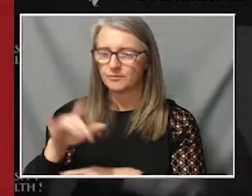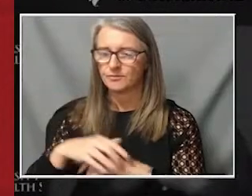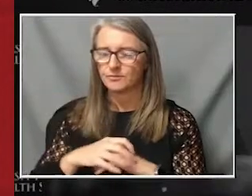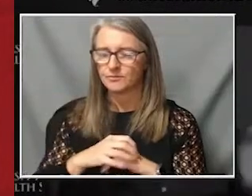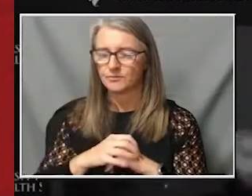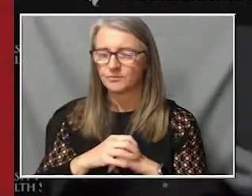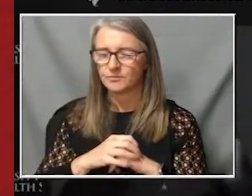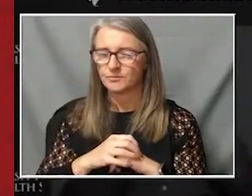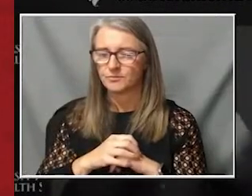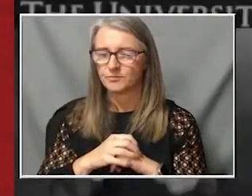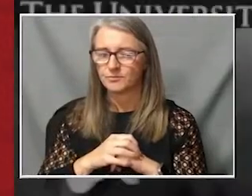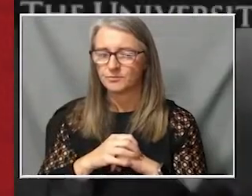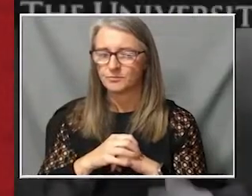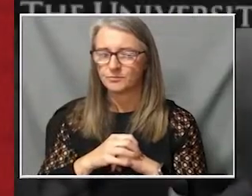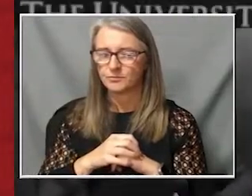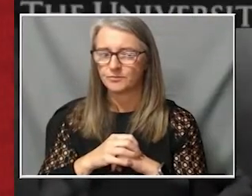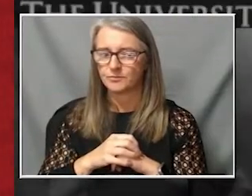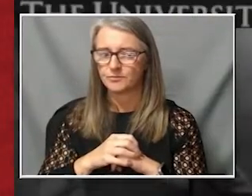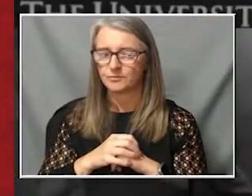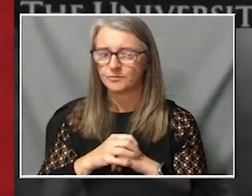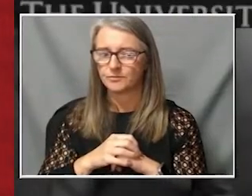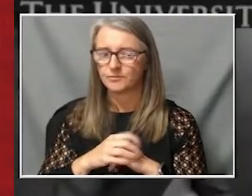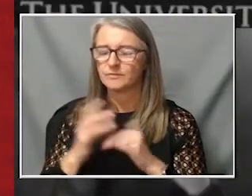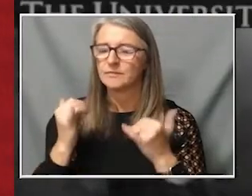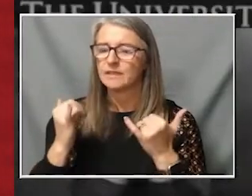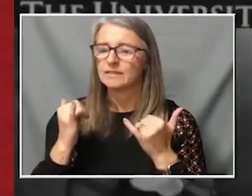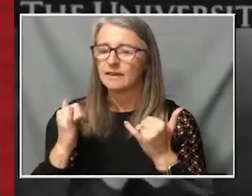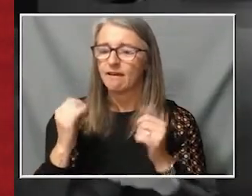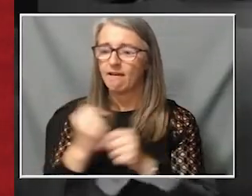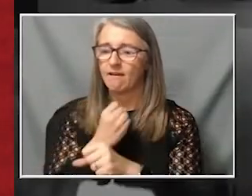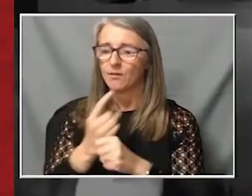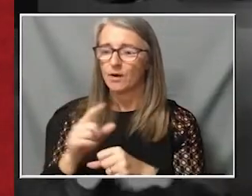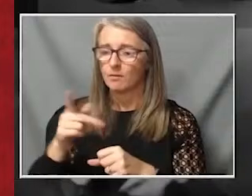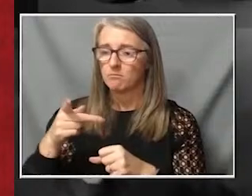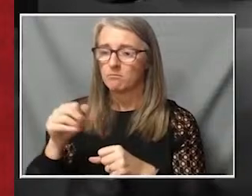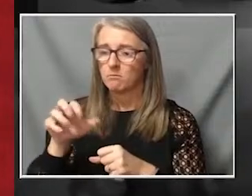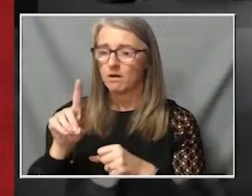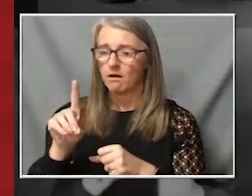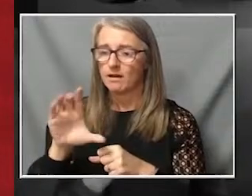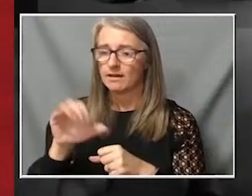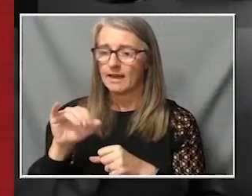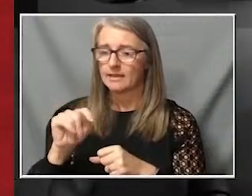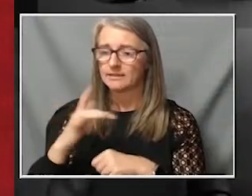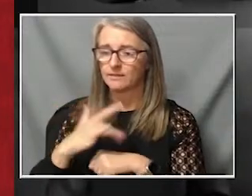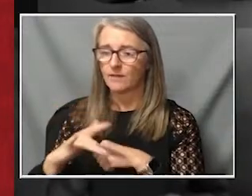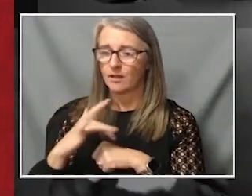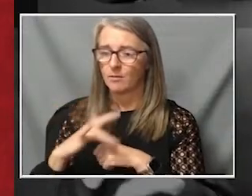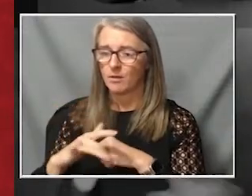mics with Dr. Stites podcast. Now everywhere podcasts are available.